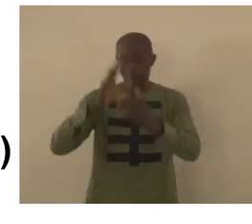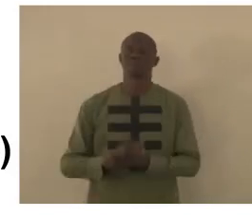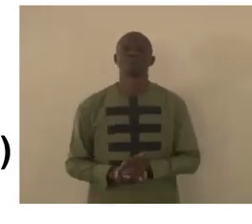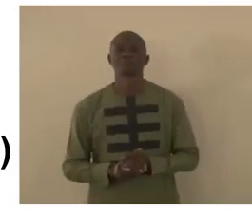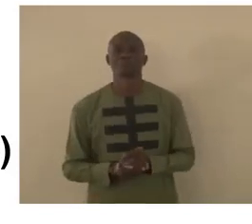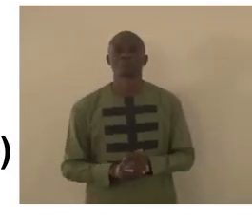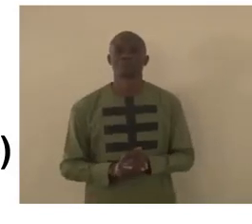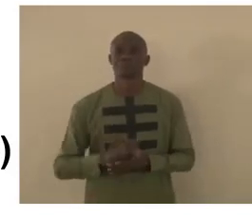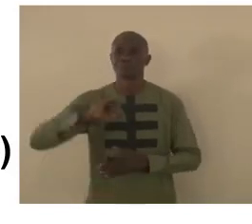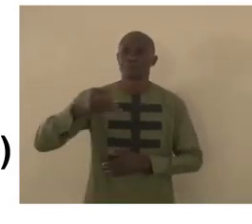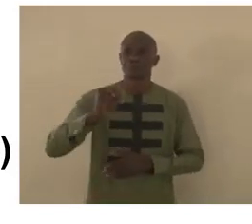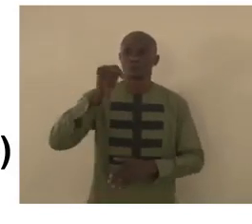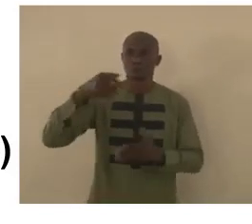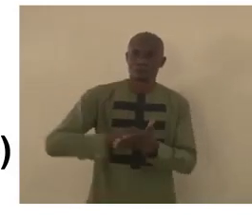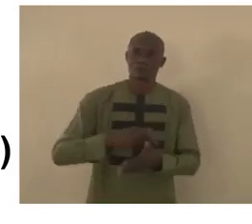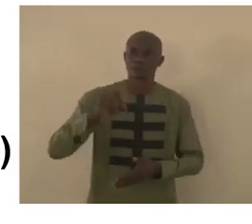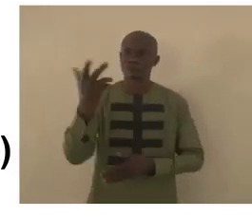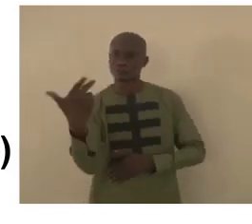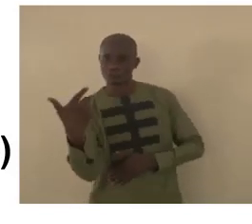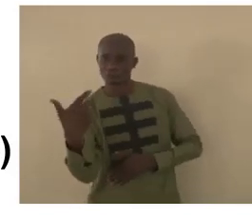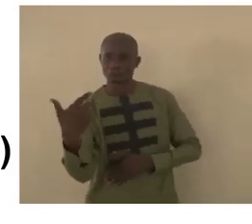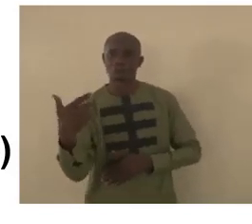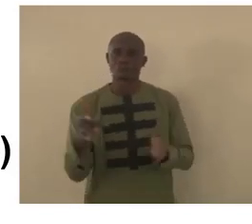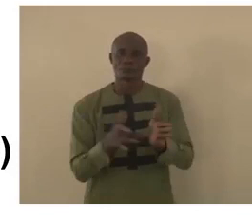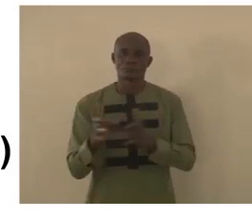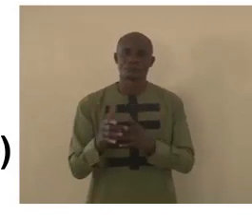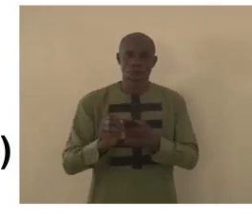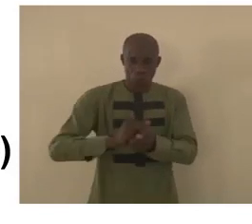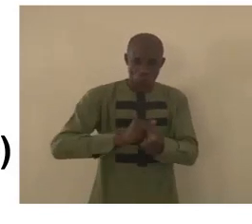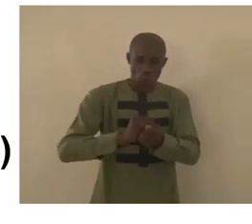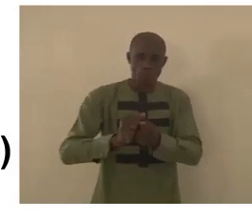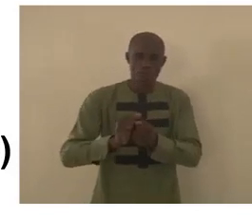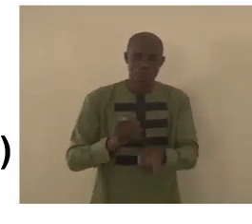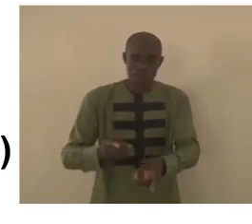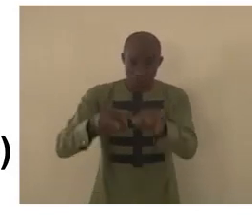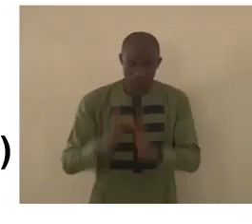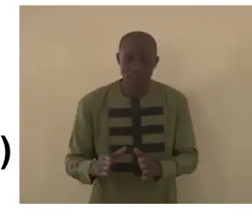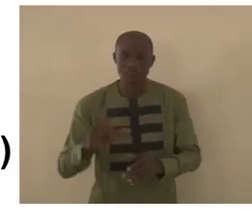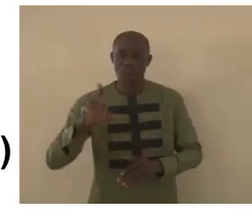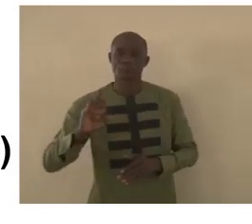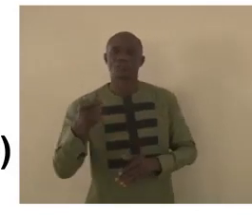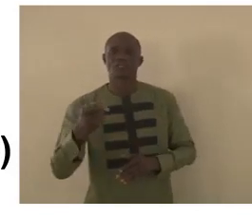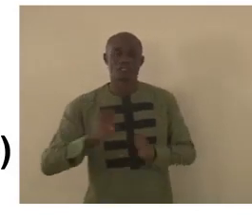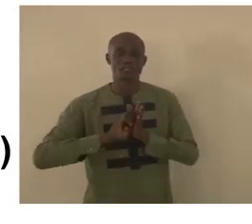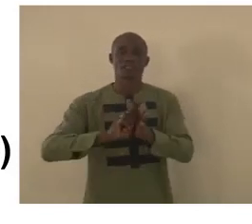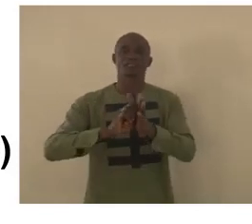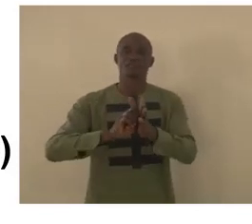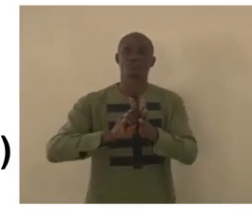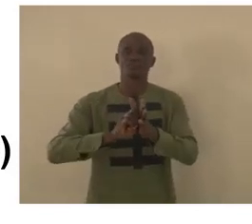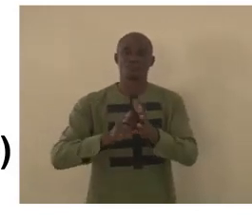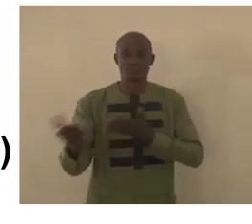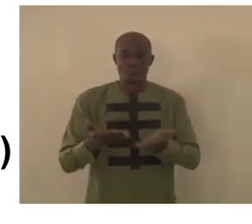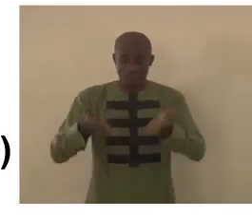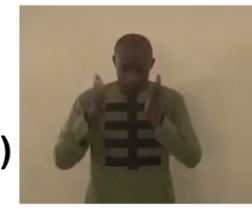Father. In John's Gospel, chapter 13, verse 12, Jesus washed his disciples' feet, exemplifying